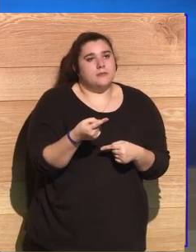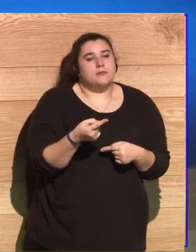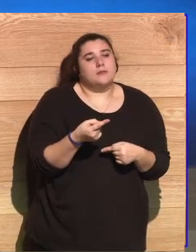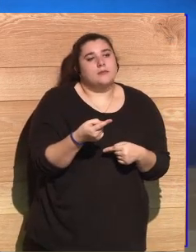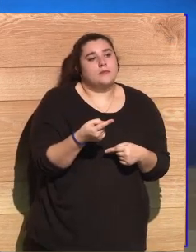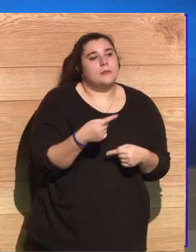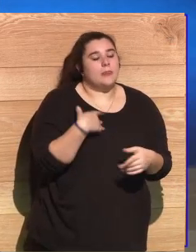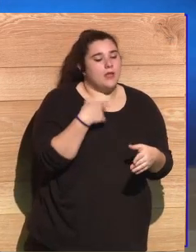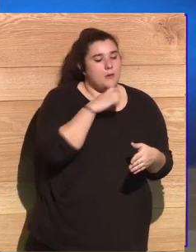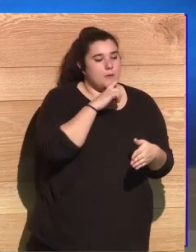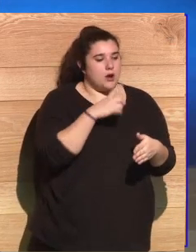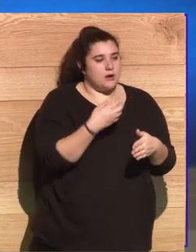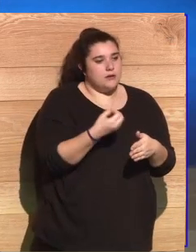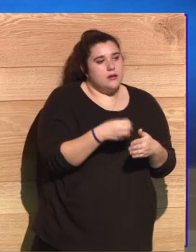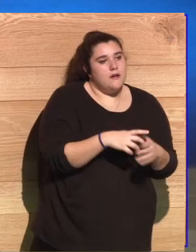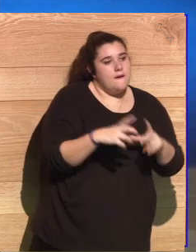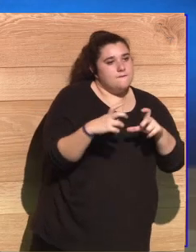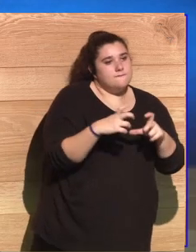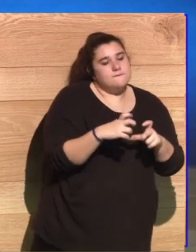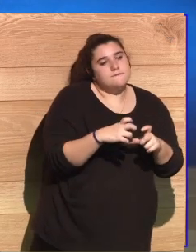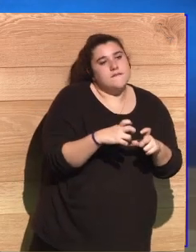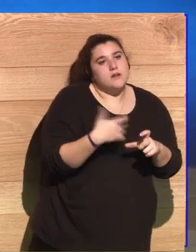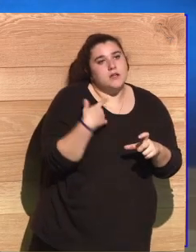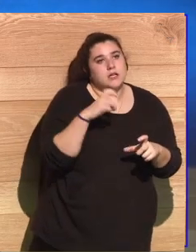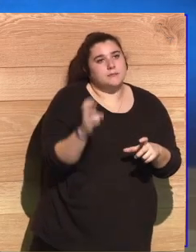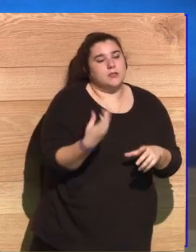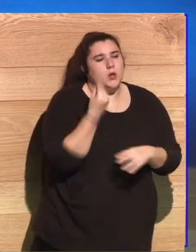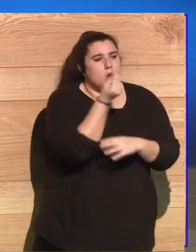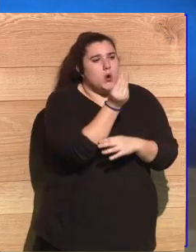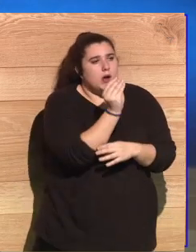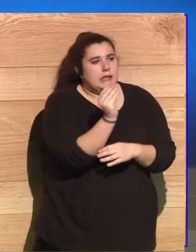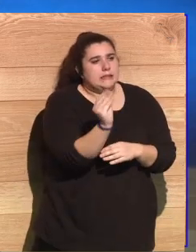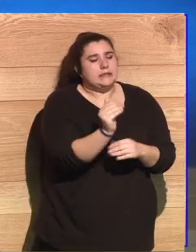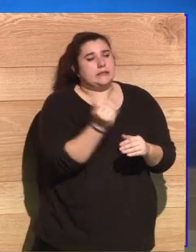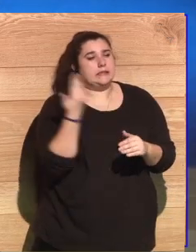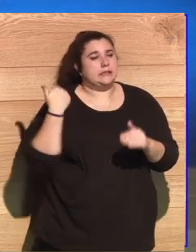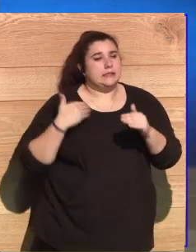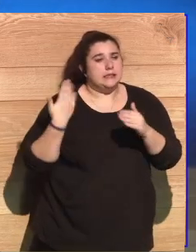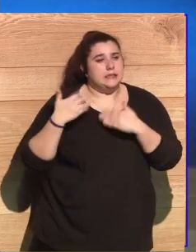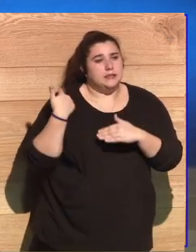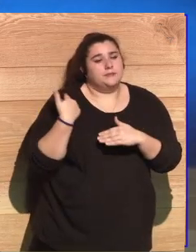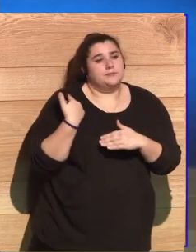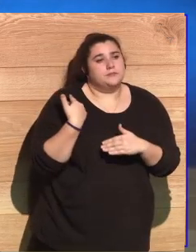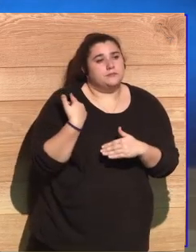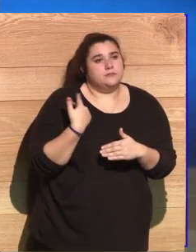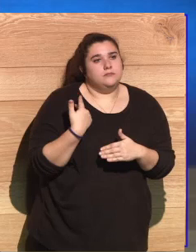younger life. And that was the key. That was the key. Once I took that to heart, I threw away the